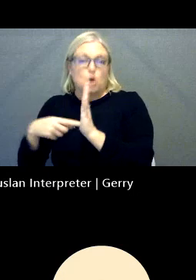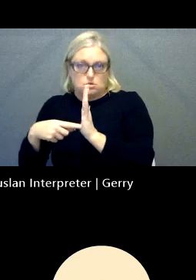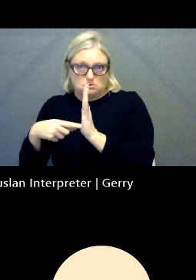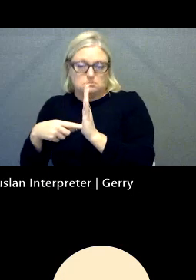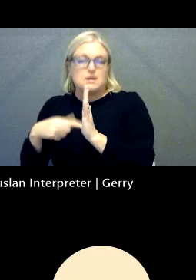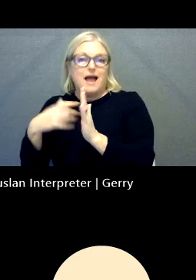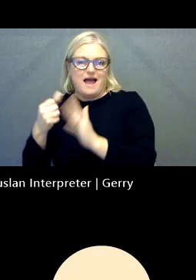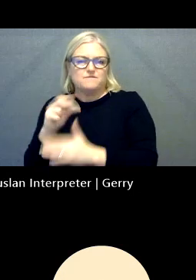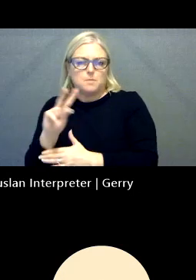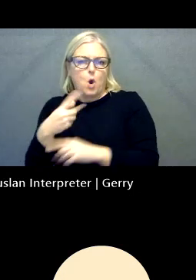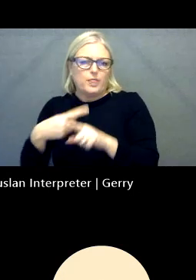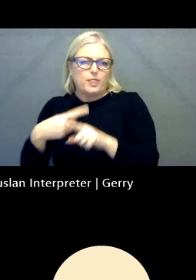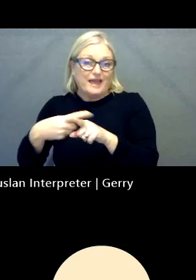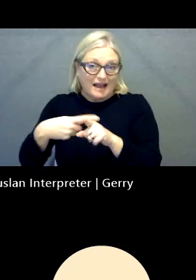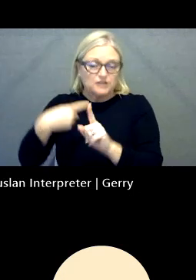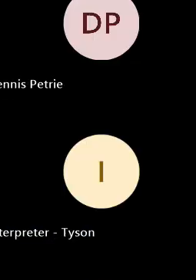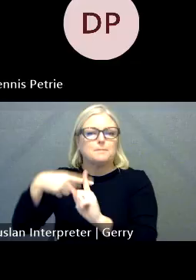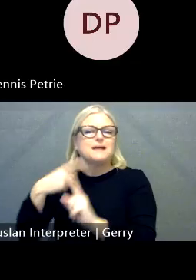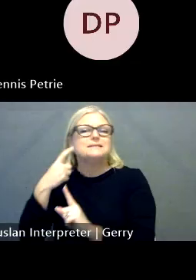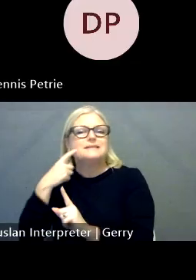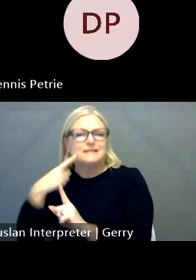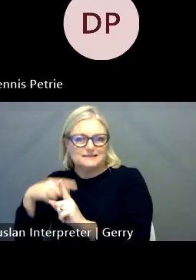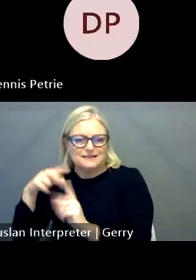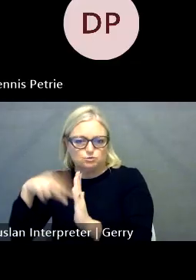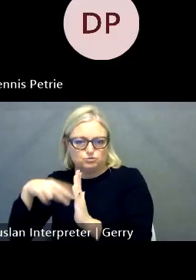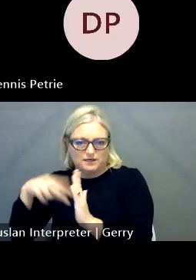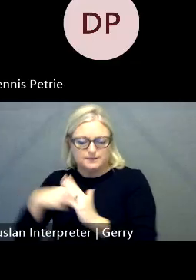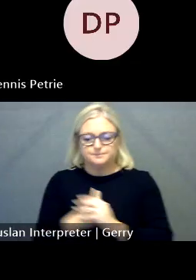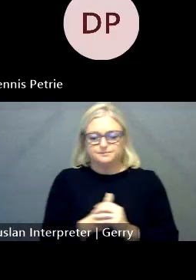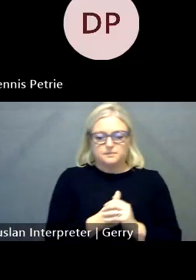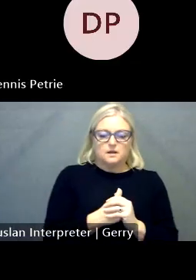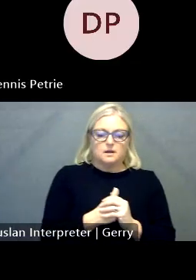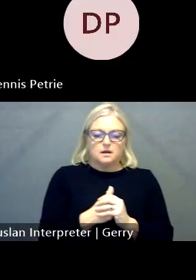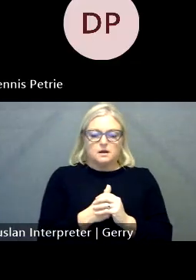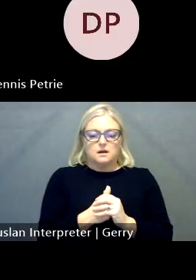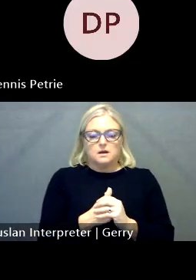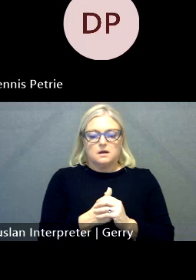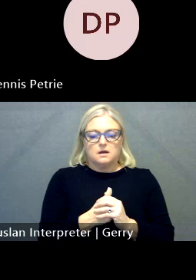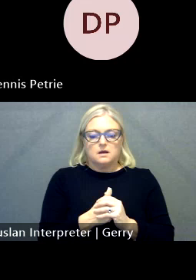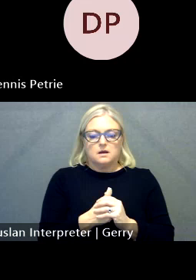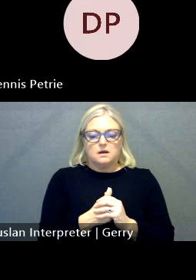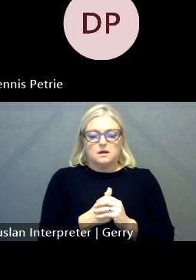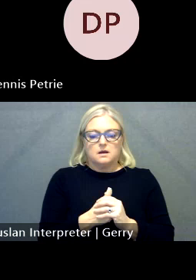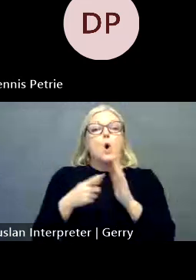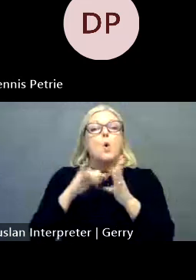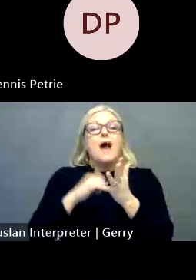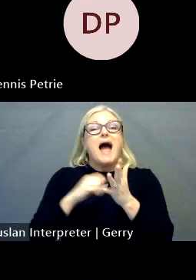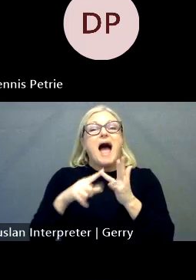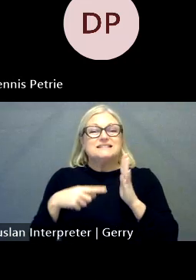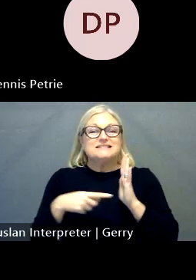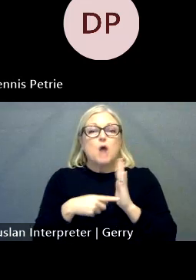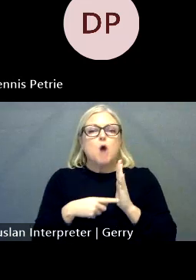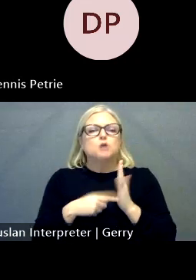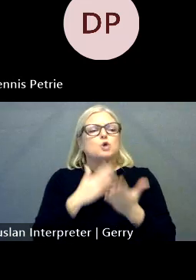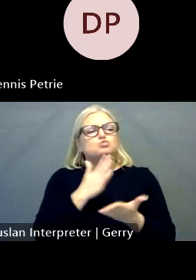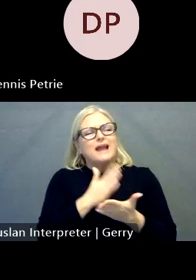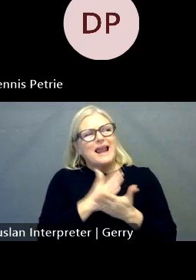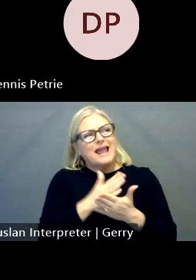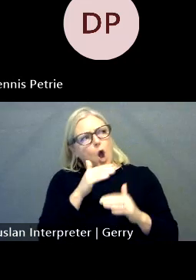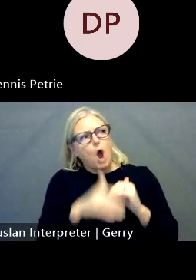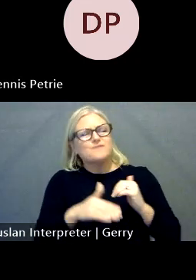So even though they differ in their conceptual framework for being developed, I mean, ASCOT is more about social care. The Disability